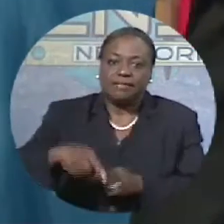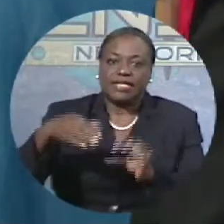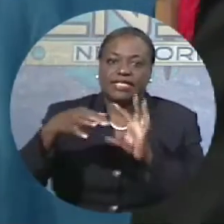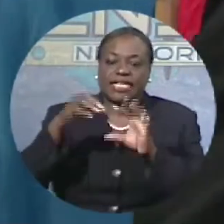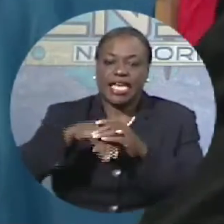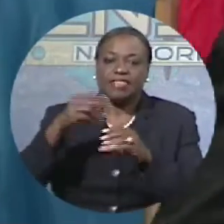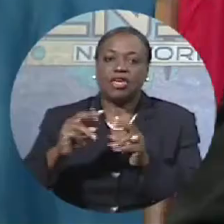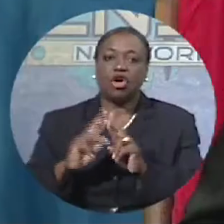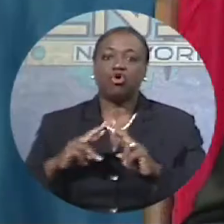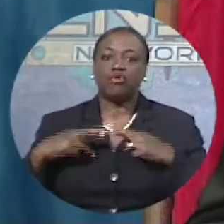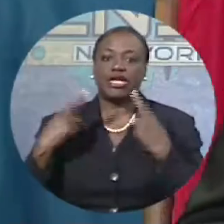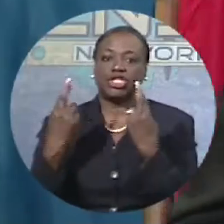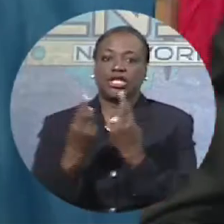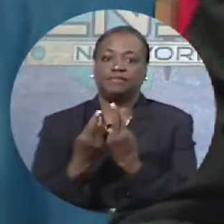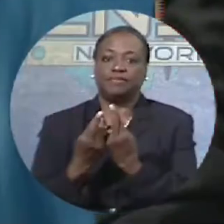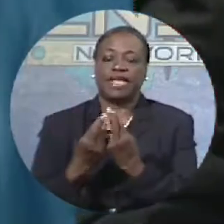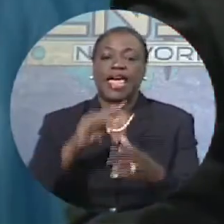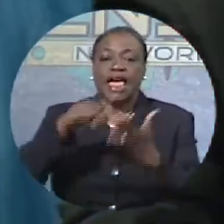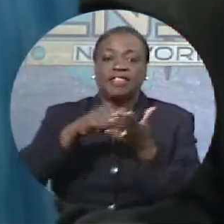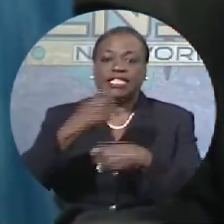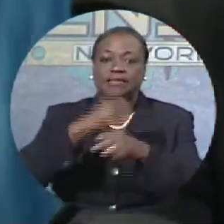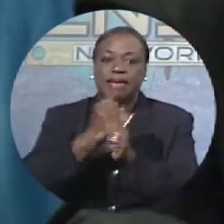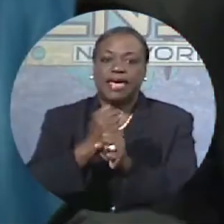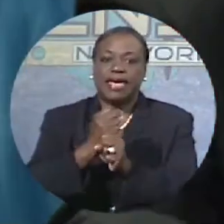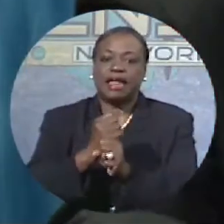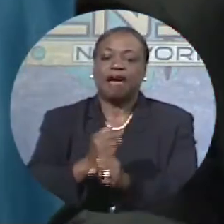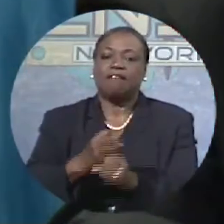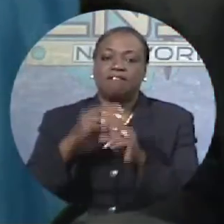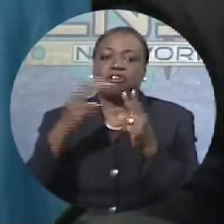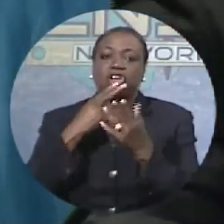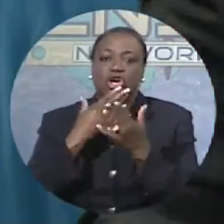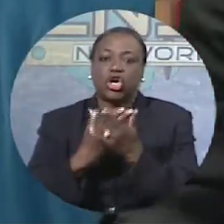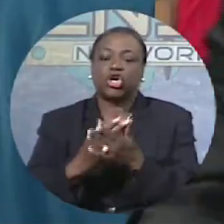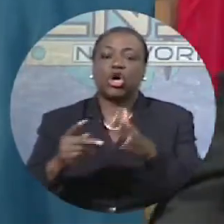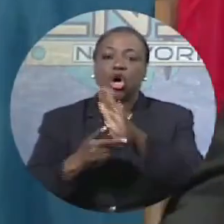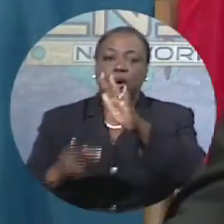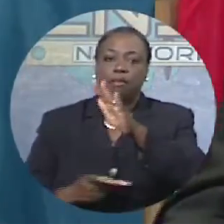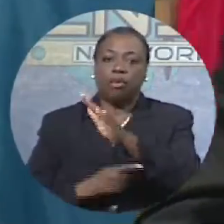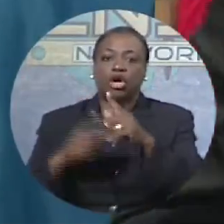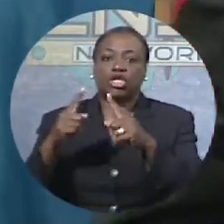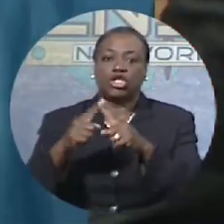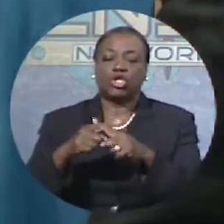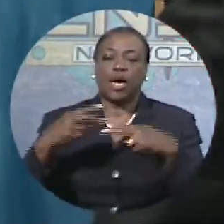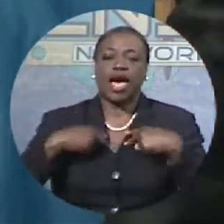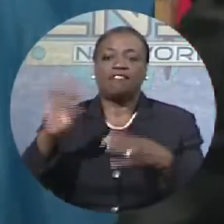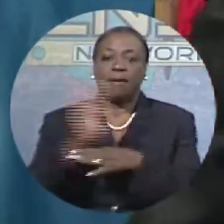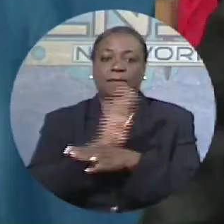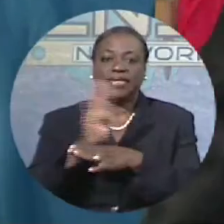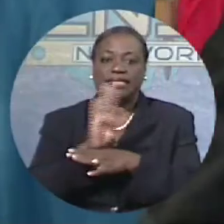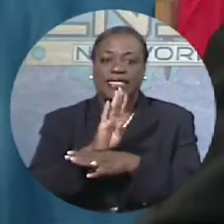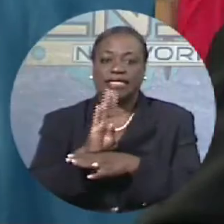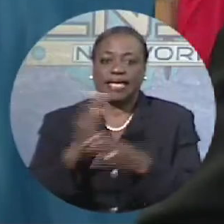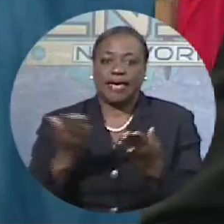region. This makes it an ideal port to engage in business of the kind of which I have